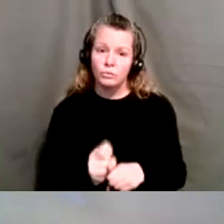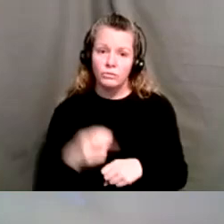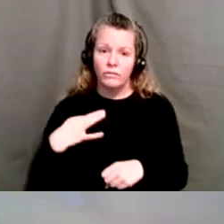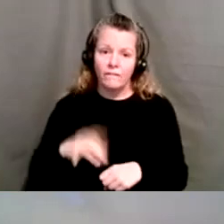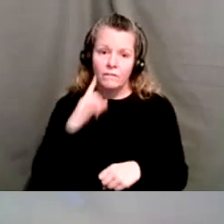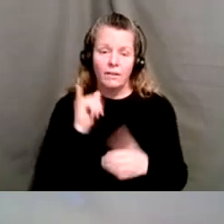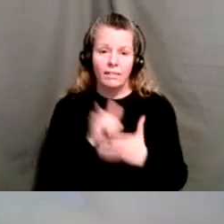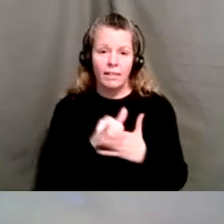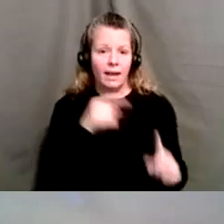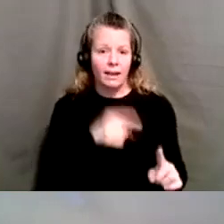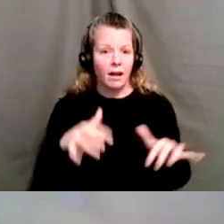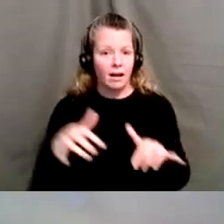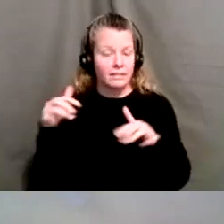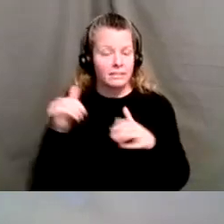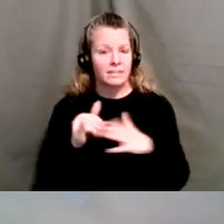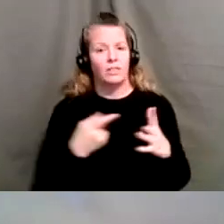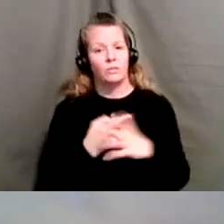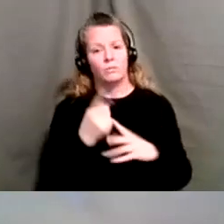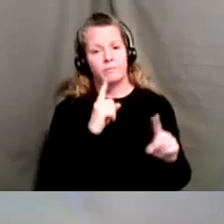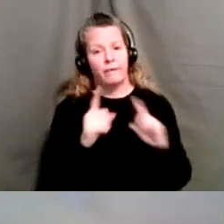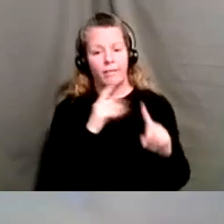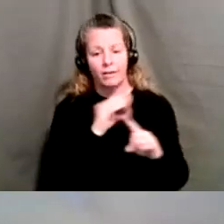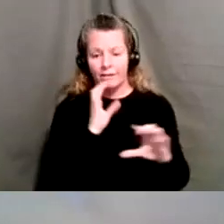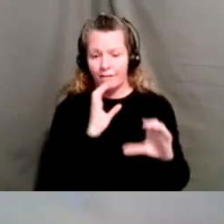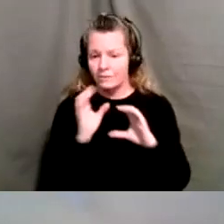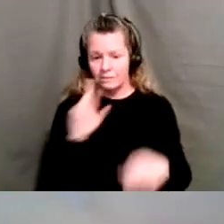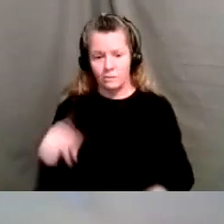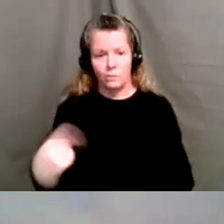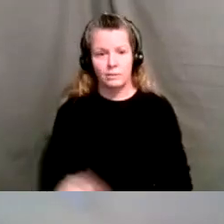through dialogue and conversation.